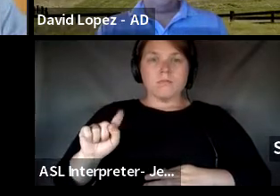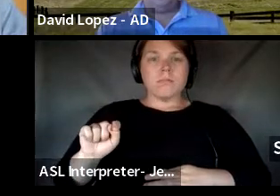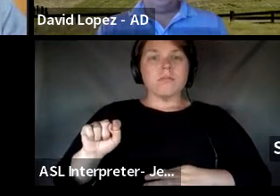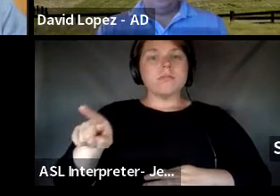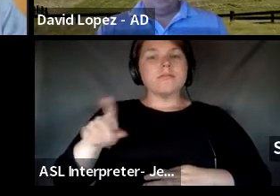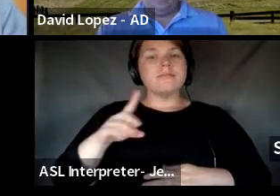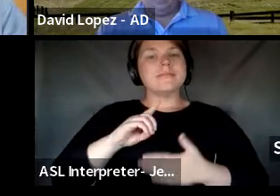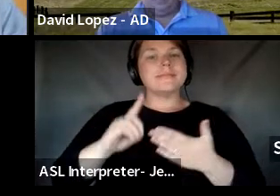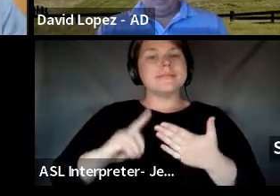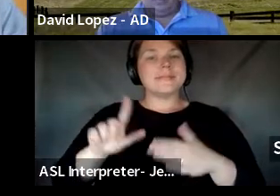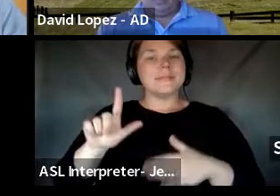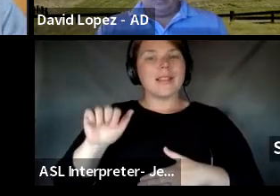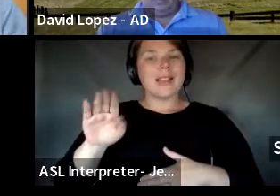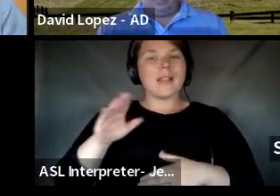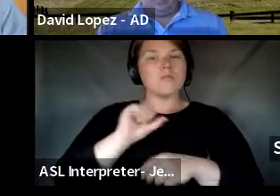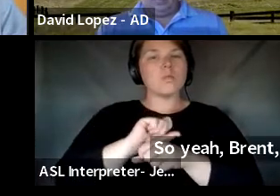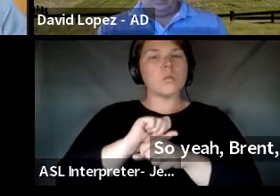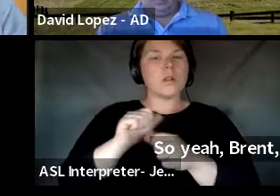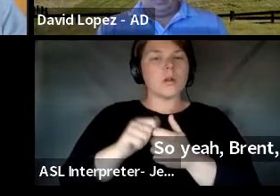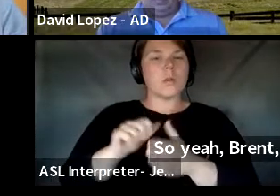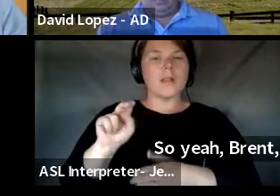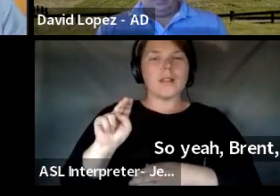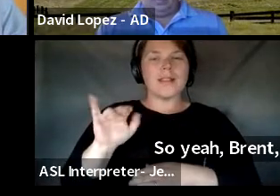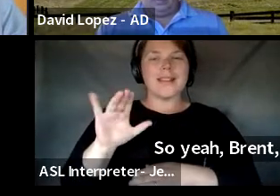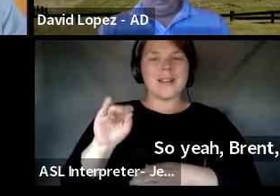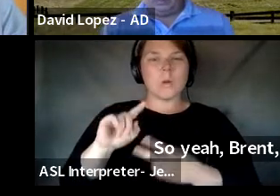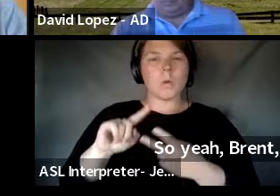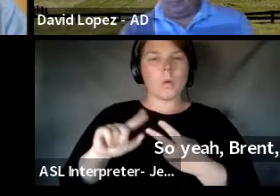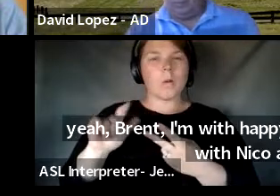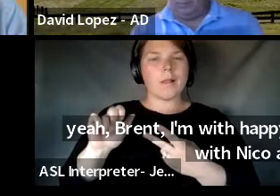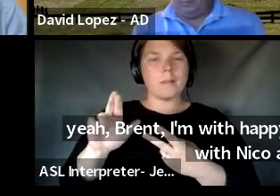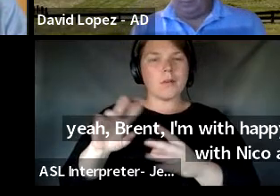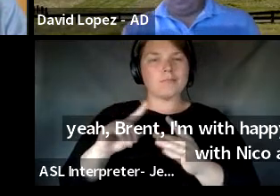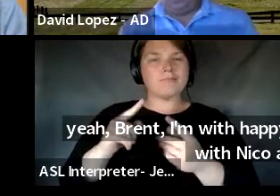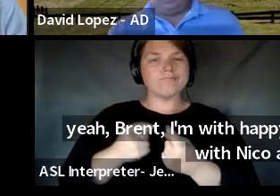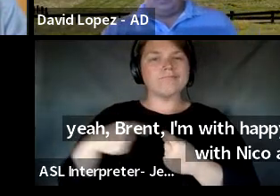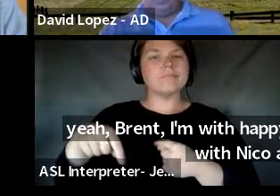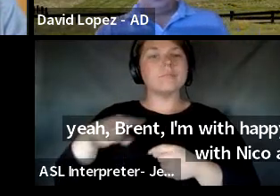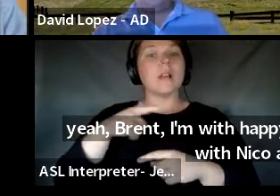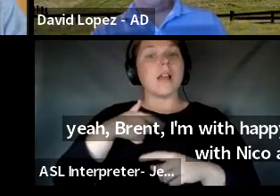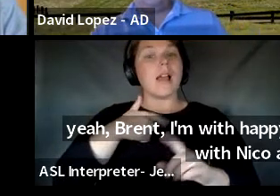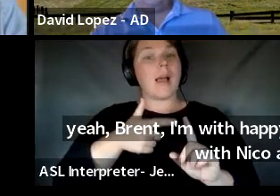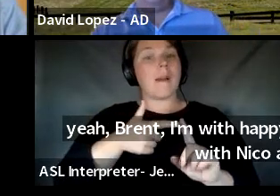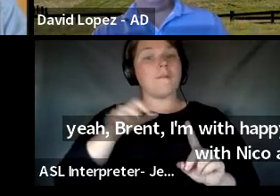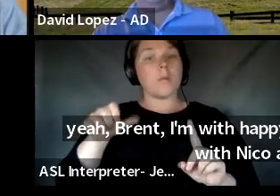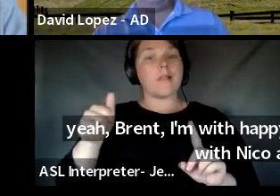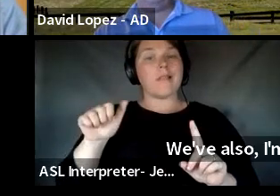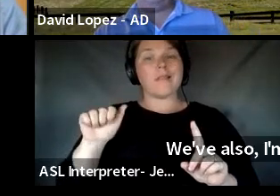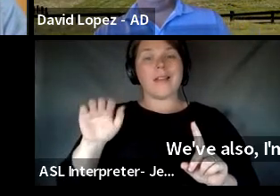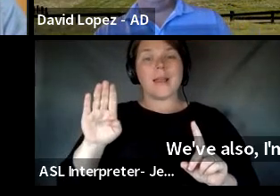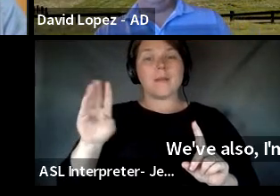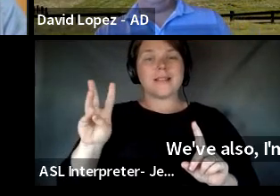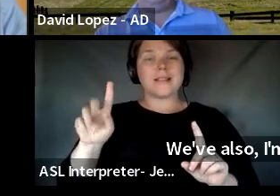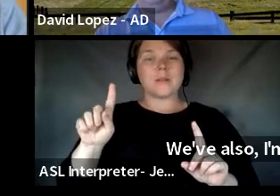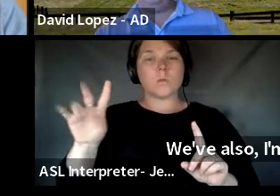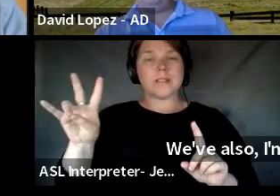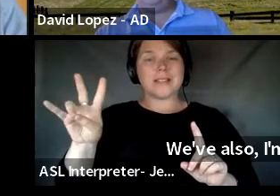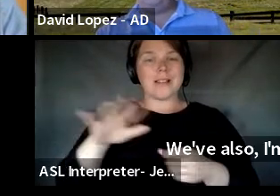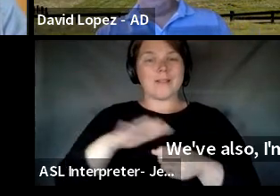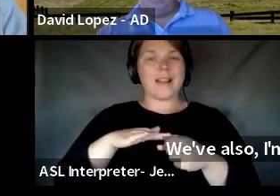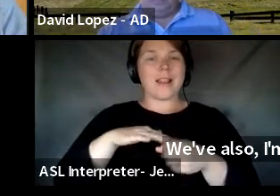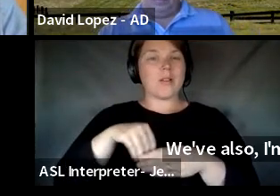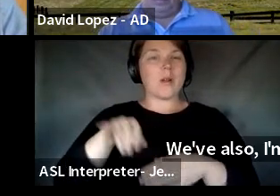working with Nico and the LMR team. We've also, I'm personally from another AB617 community in Oakland, but